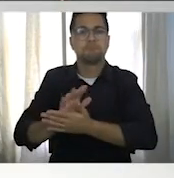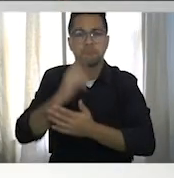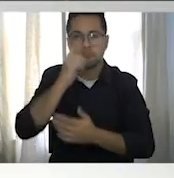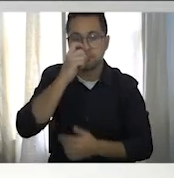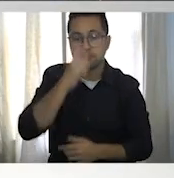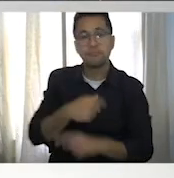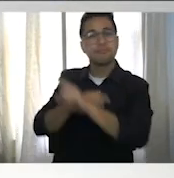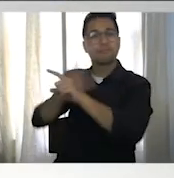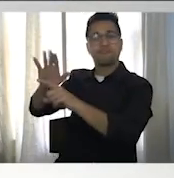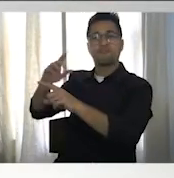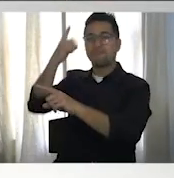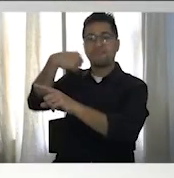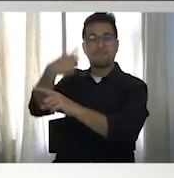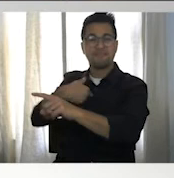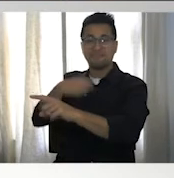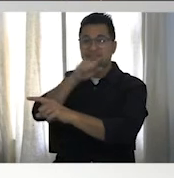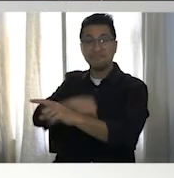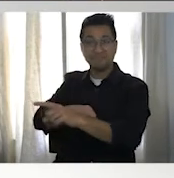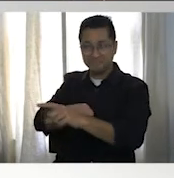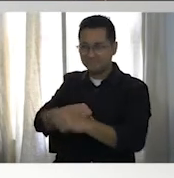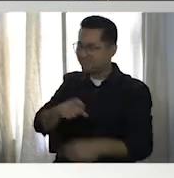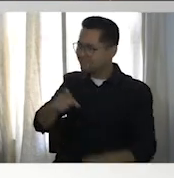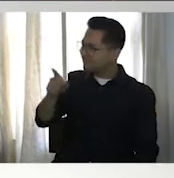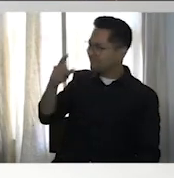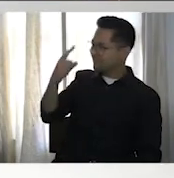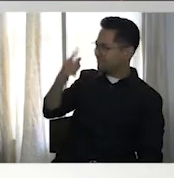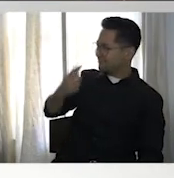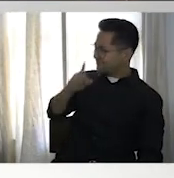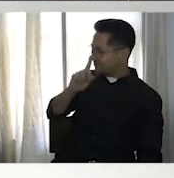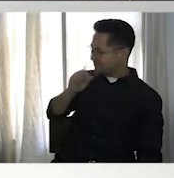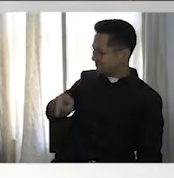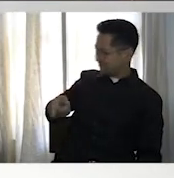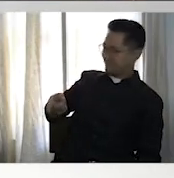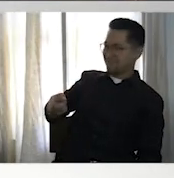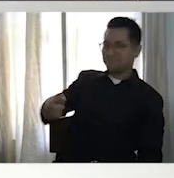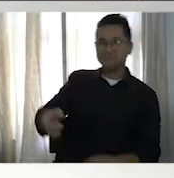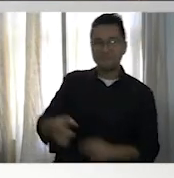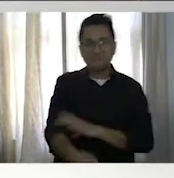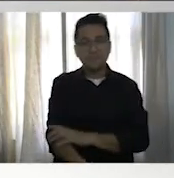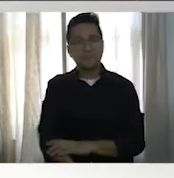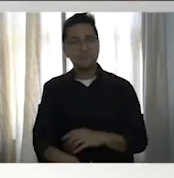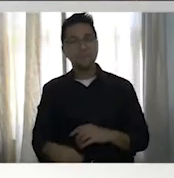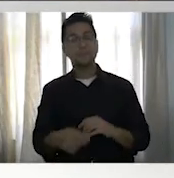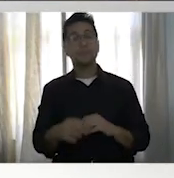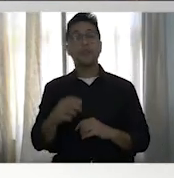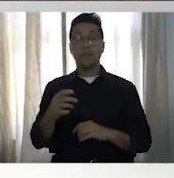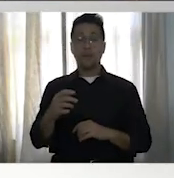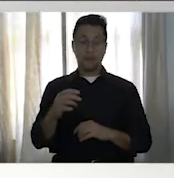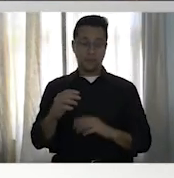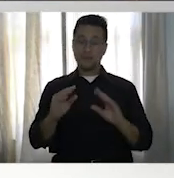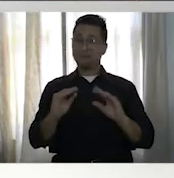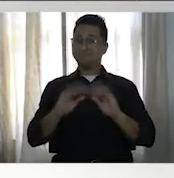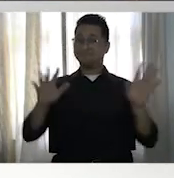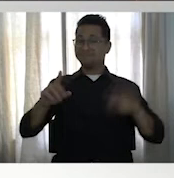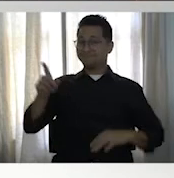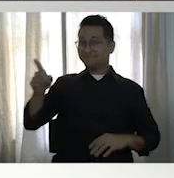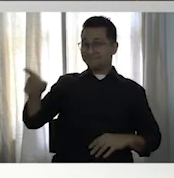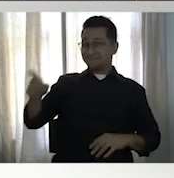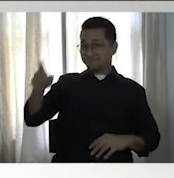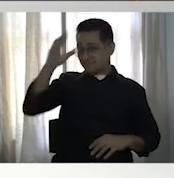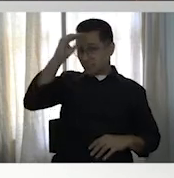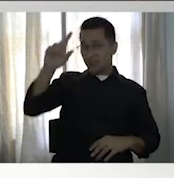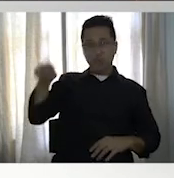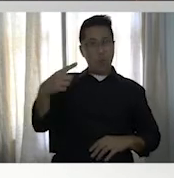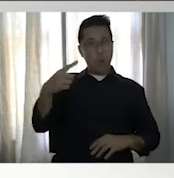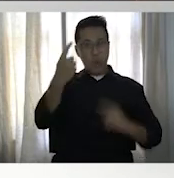I love her face, huh? She's like, really? Okay. So obviously he is only thinking of